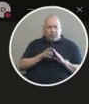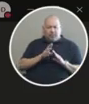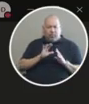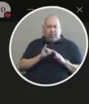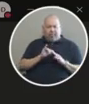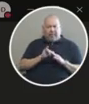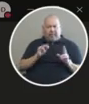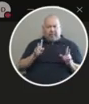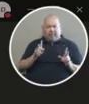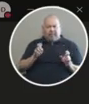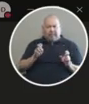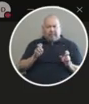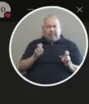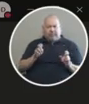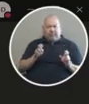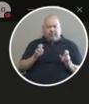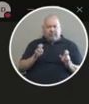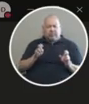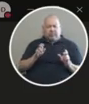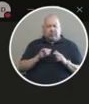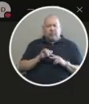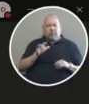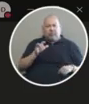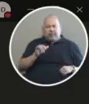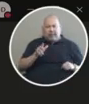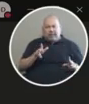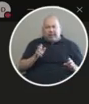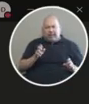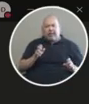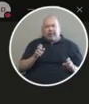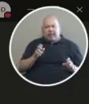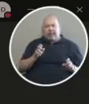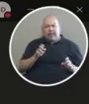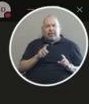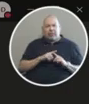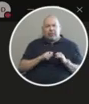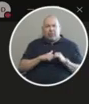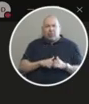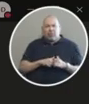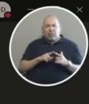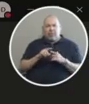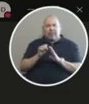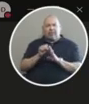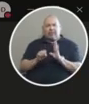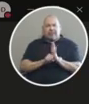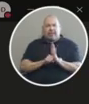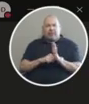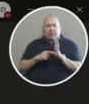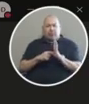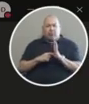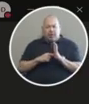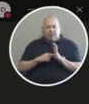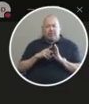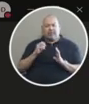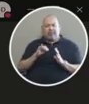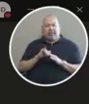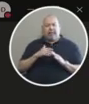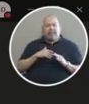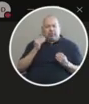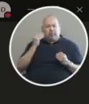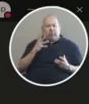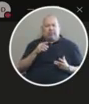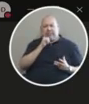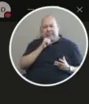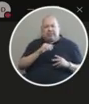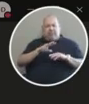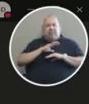that that issuance of a certificate of obligation was not in accordance with state requirements, that the notice did